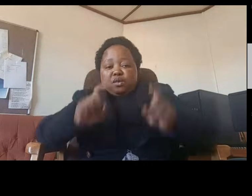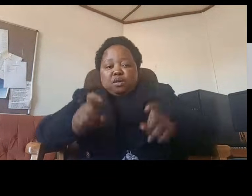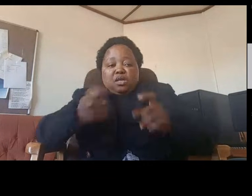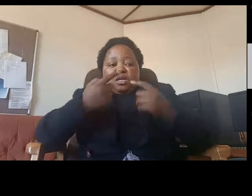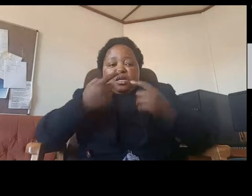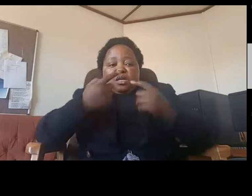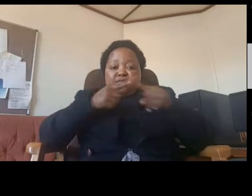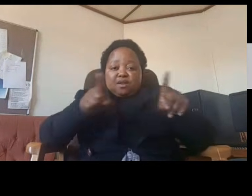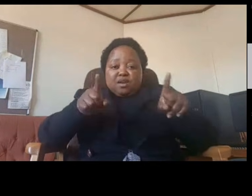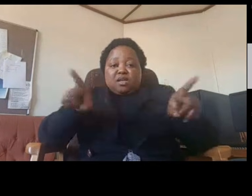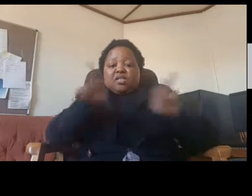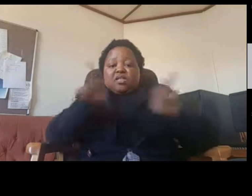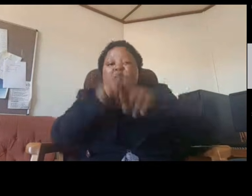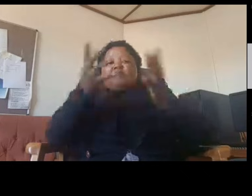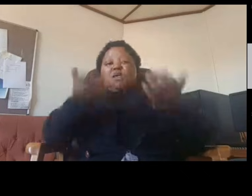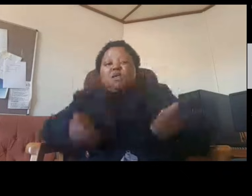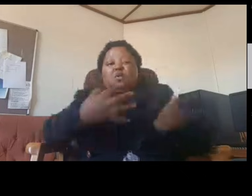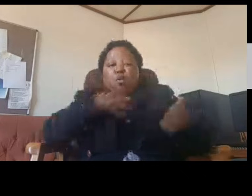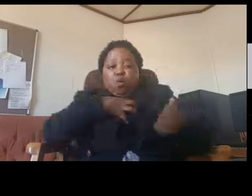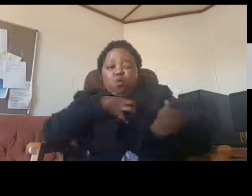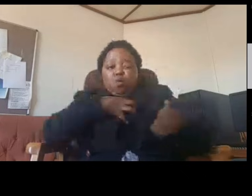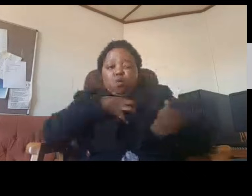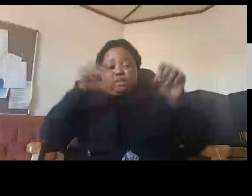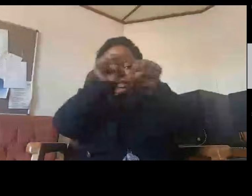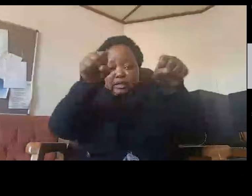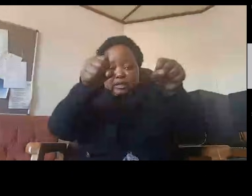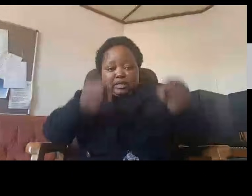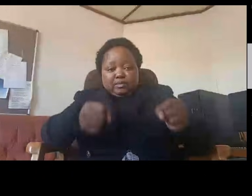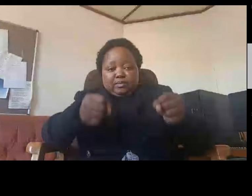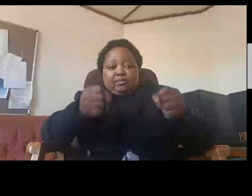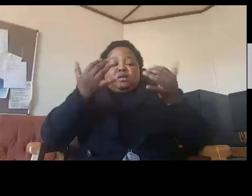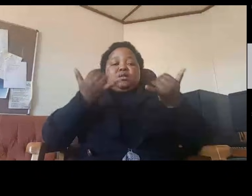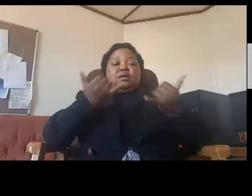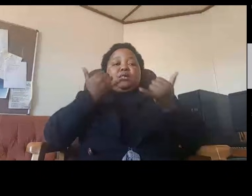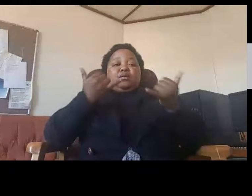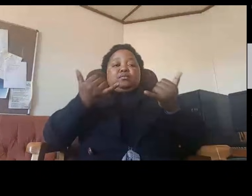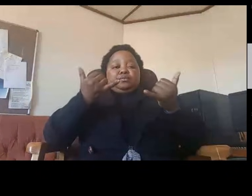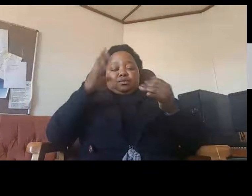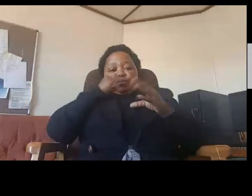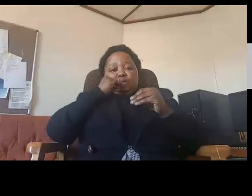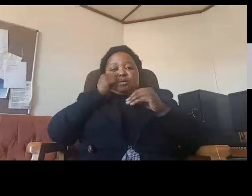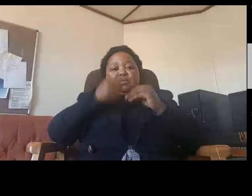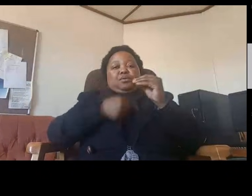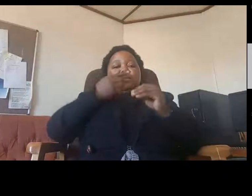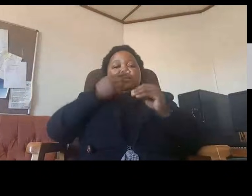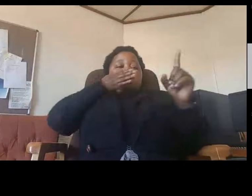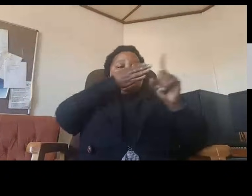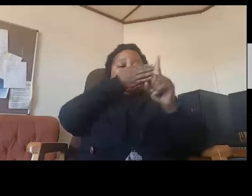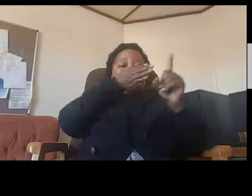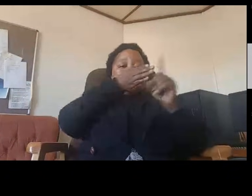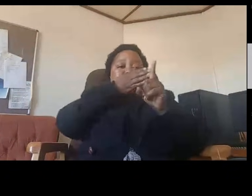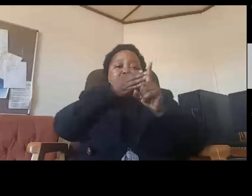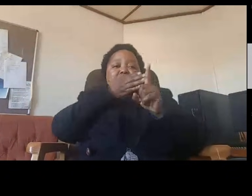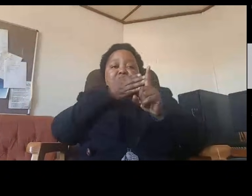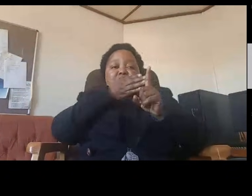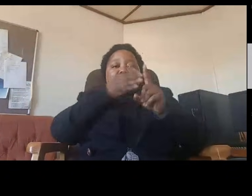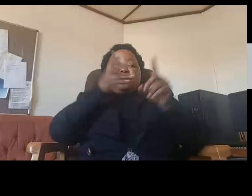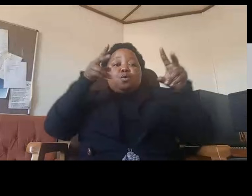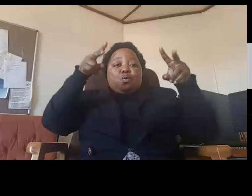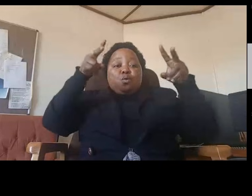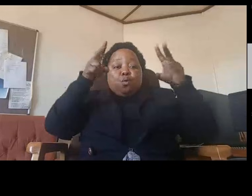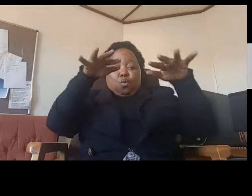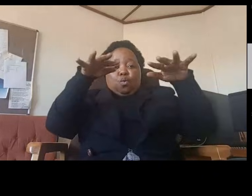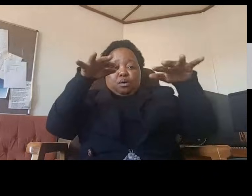its own systems. So in terms of the targeted audience, I will have seen where Tanya will